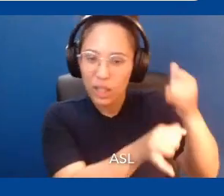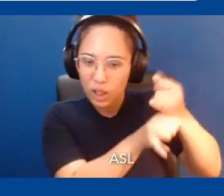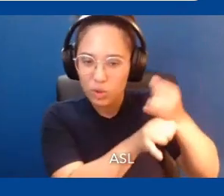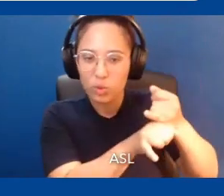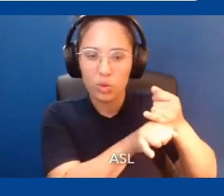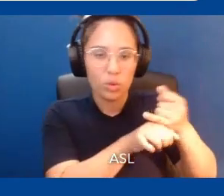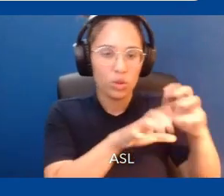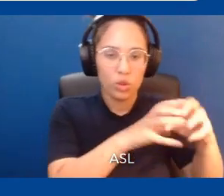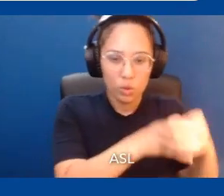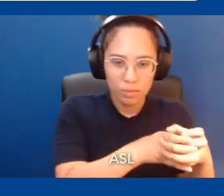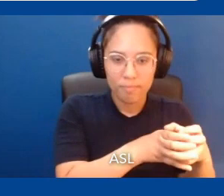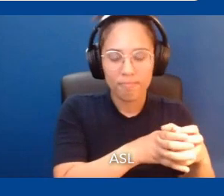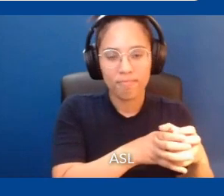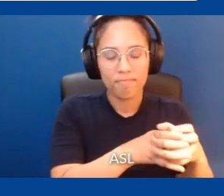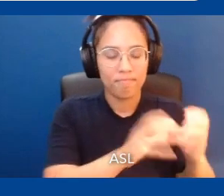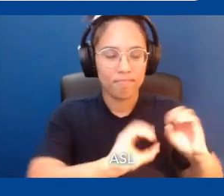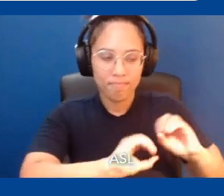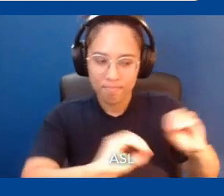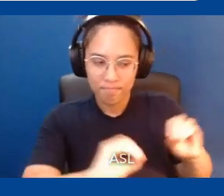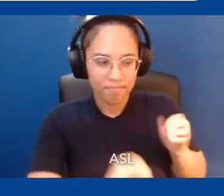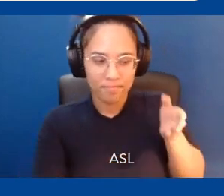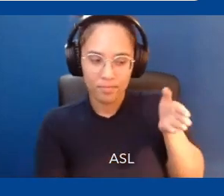that could